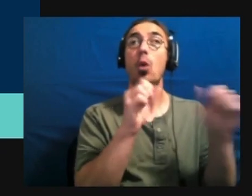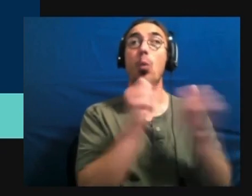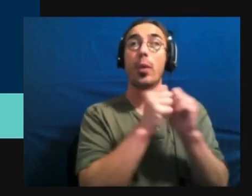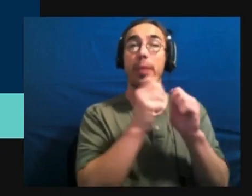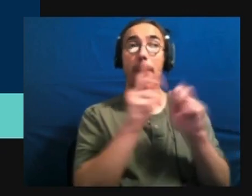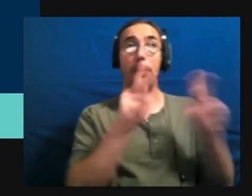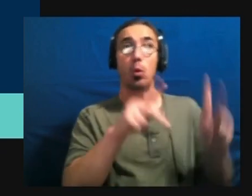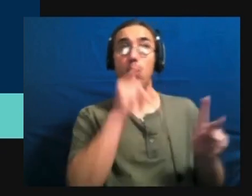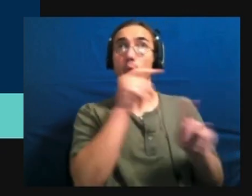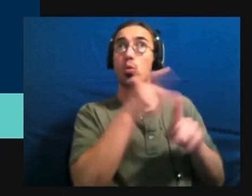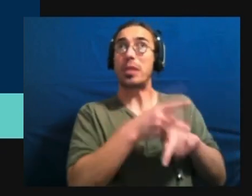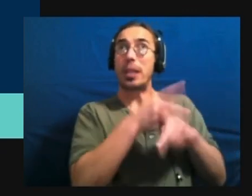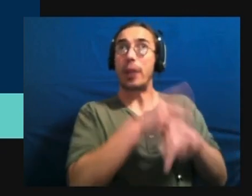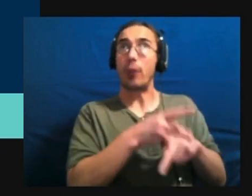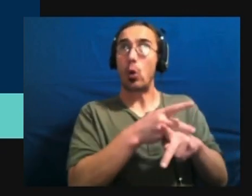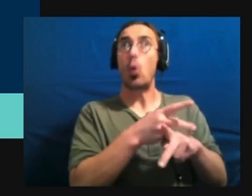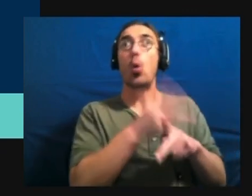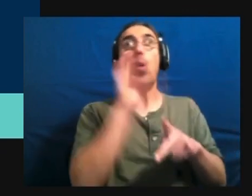more difficult.